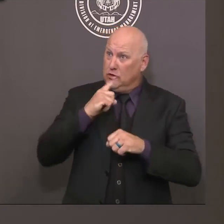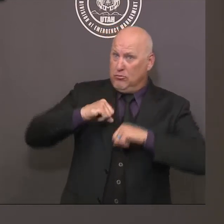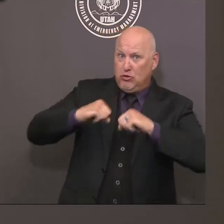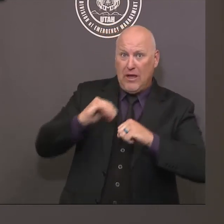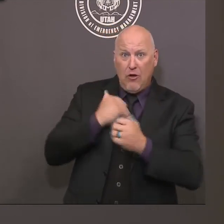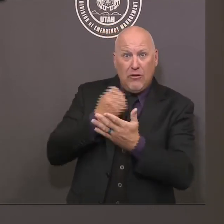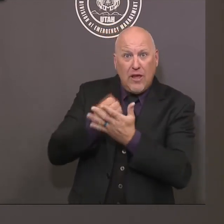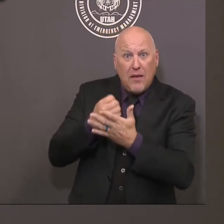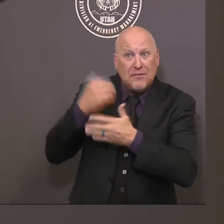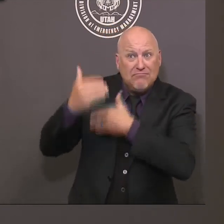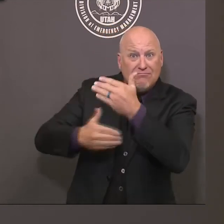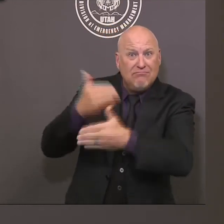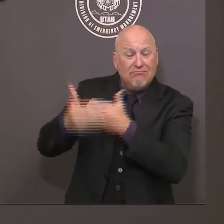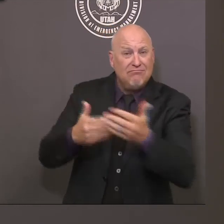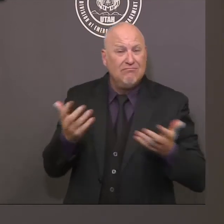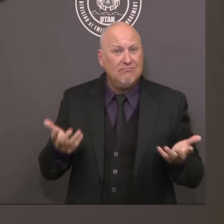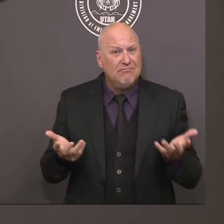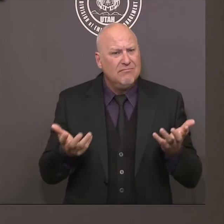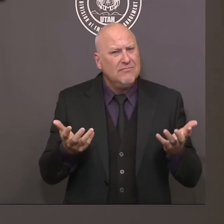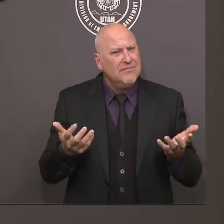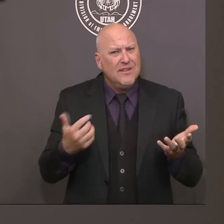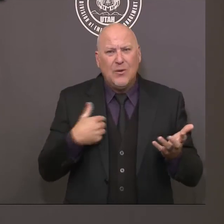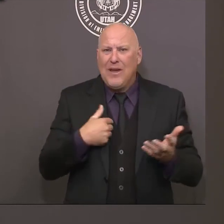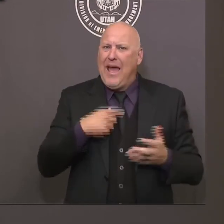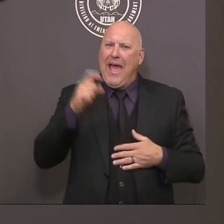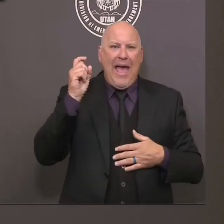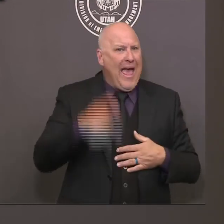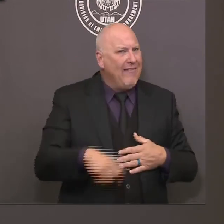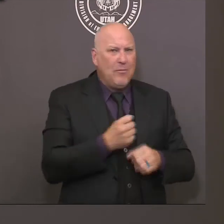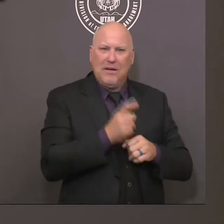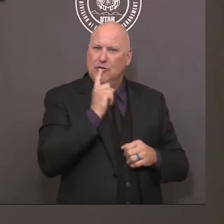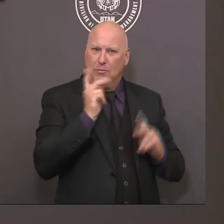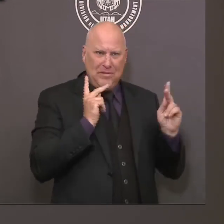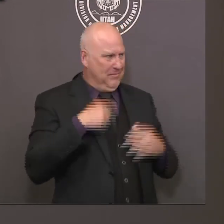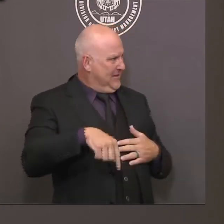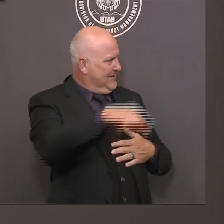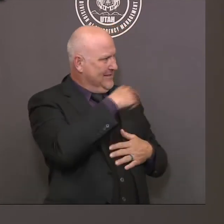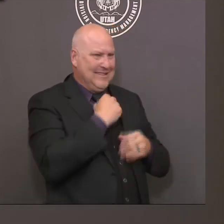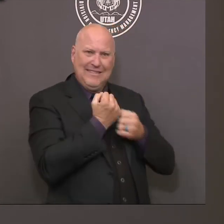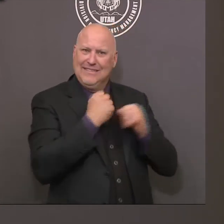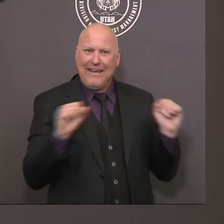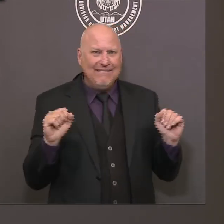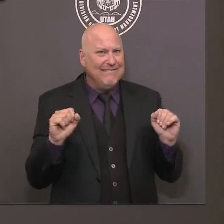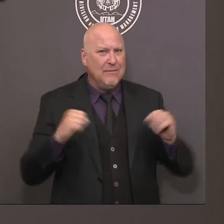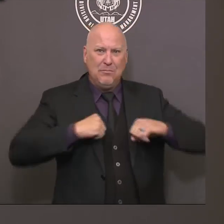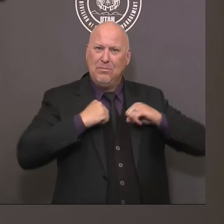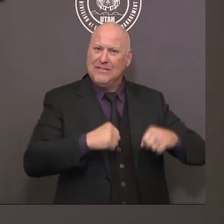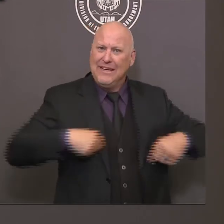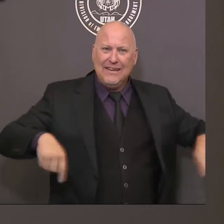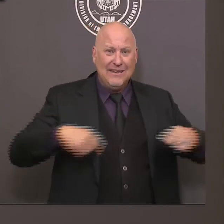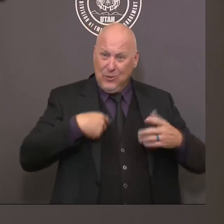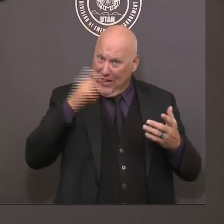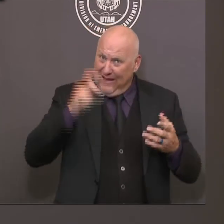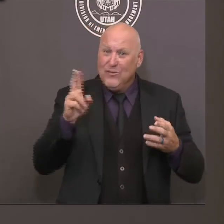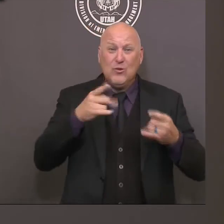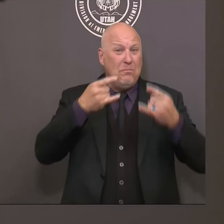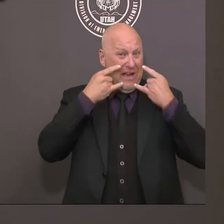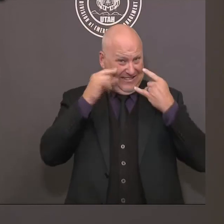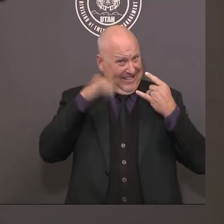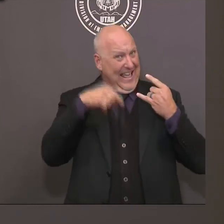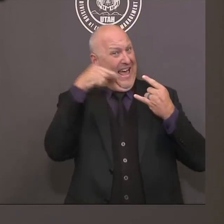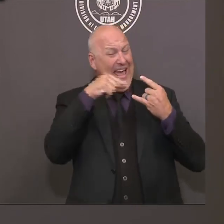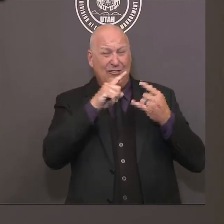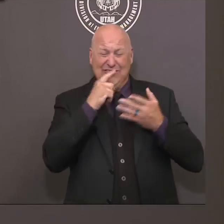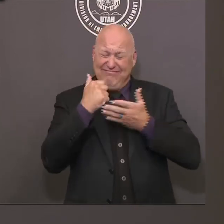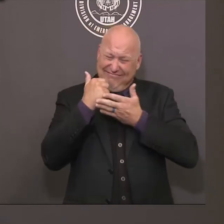precautions necessary to protect our physical health, and mask wearing is one of those. Okay. And just a quick follow-up. I mean, this is